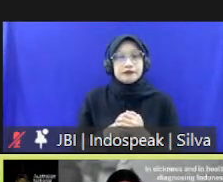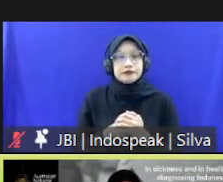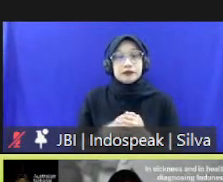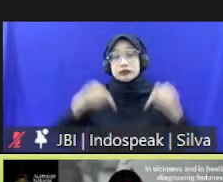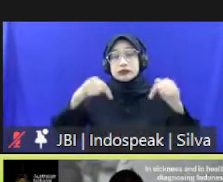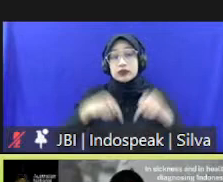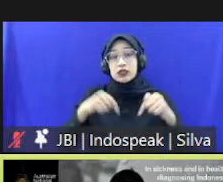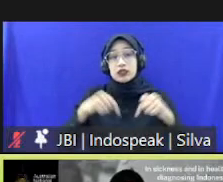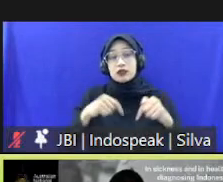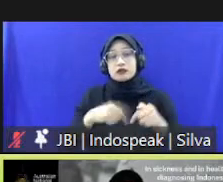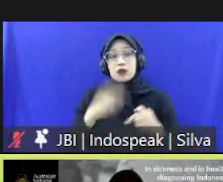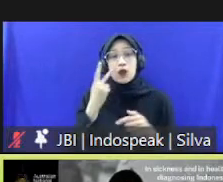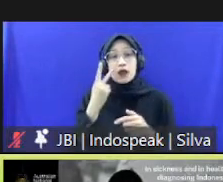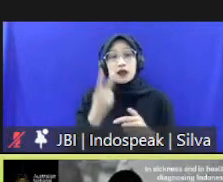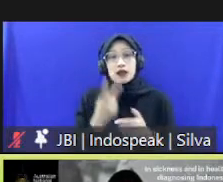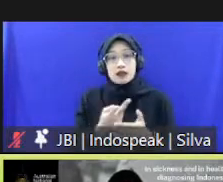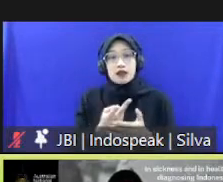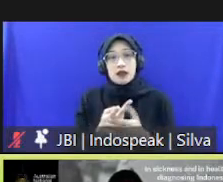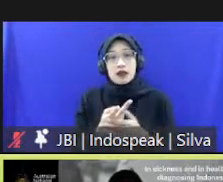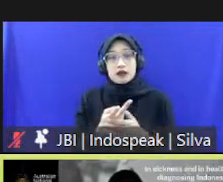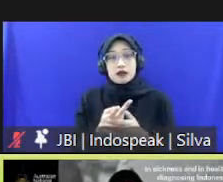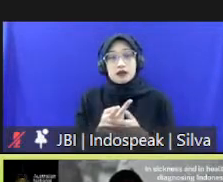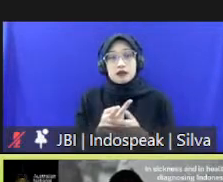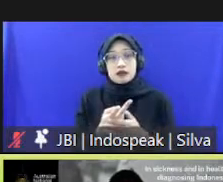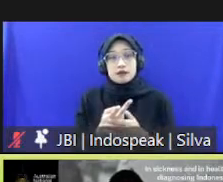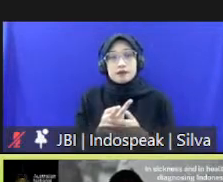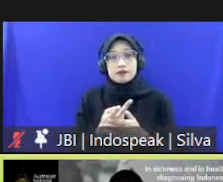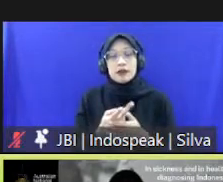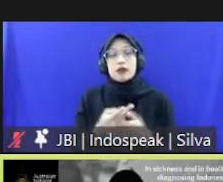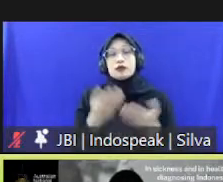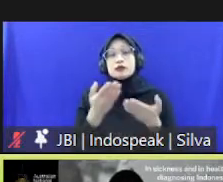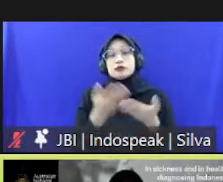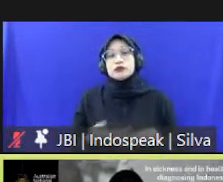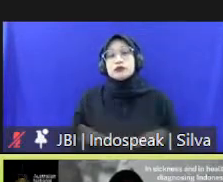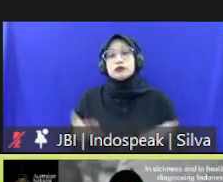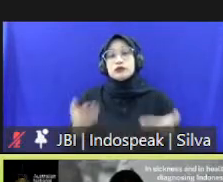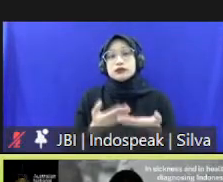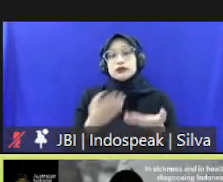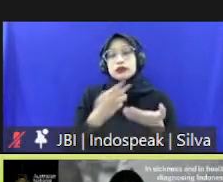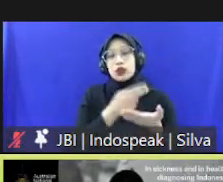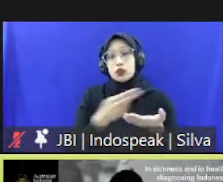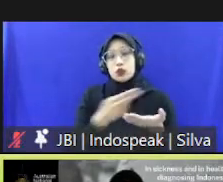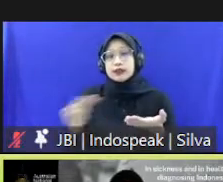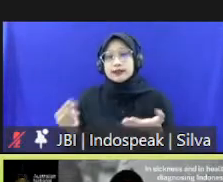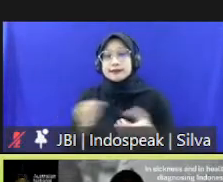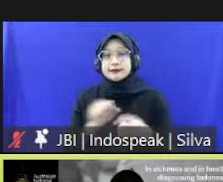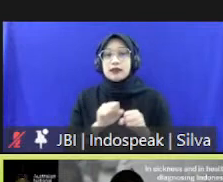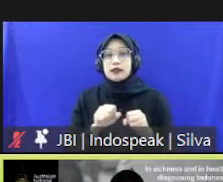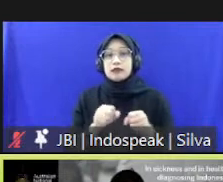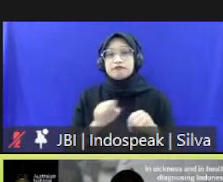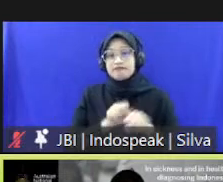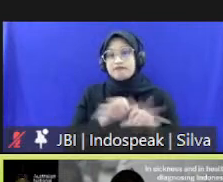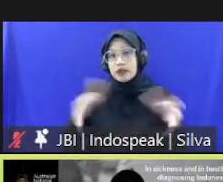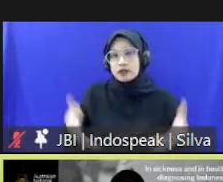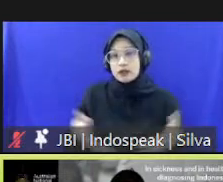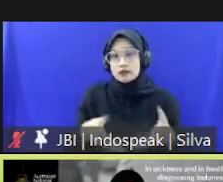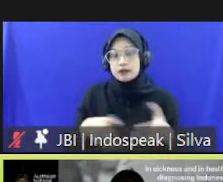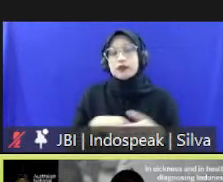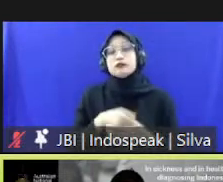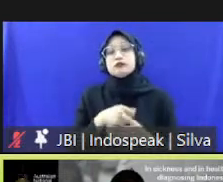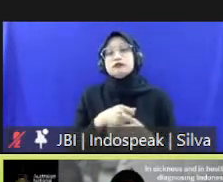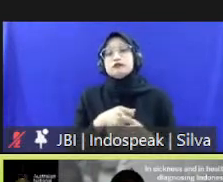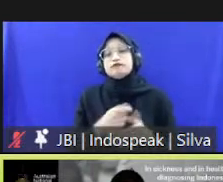if we take that context into the pandemic in Indonesia, you can see